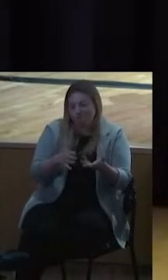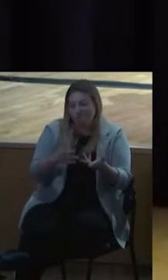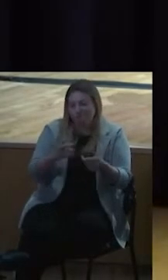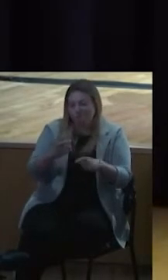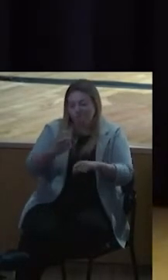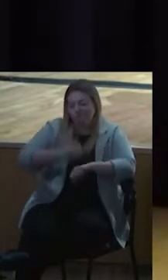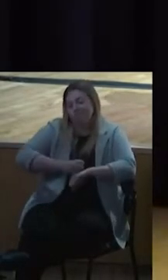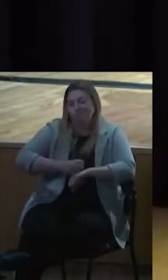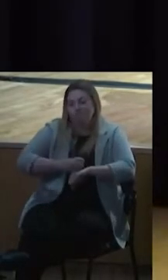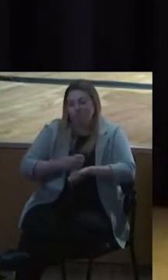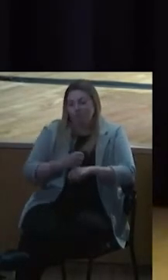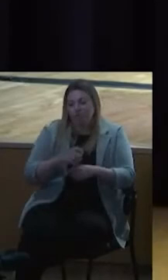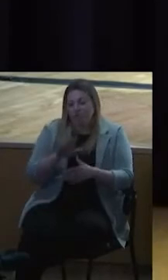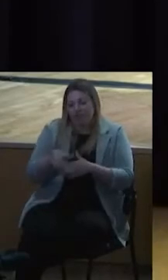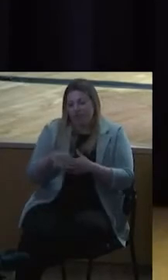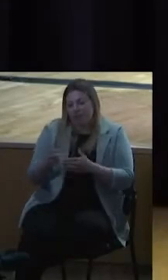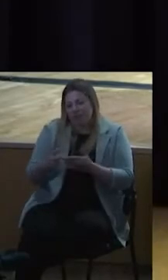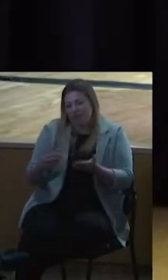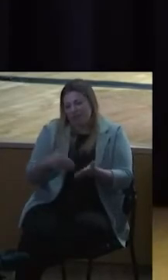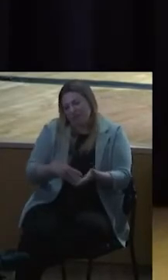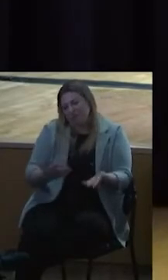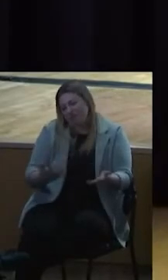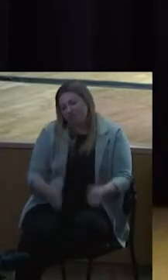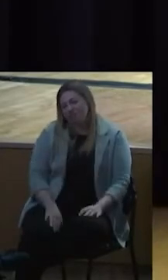system kind of got flipped. Yeah.